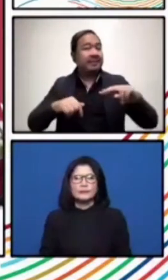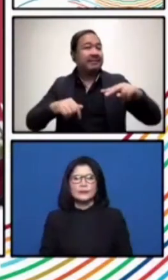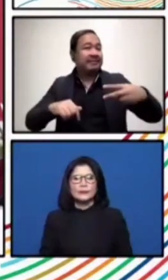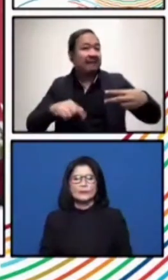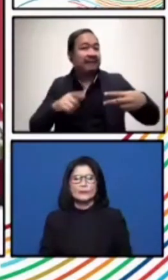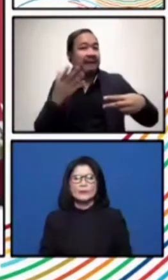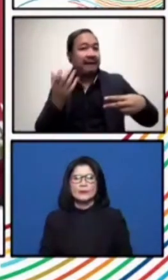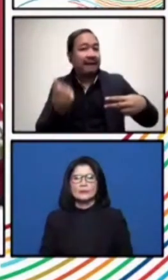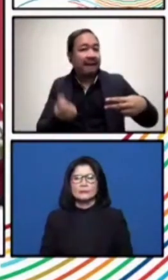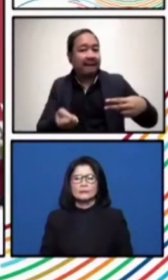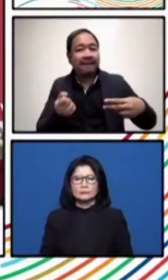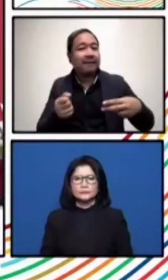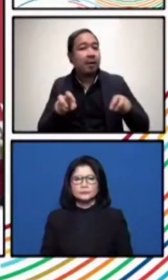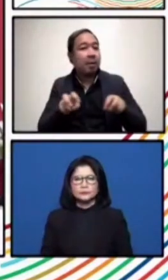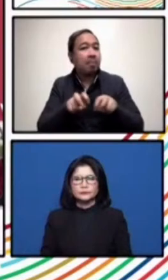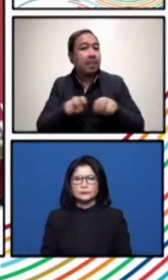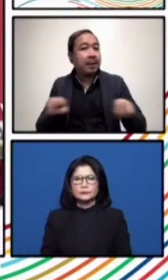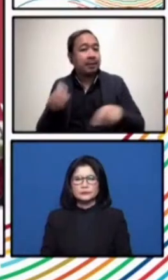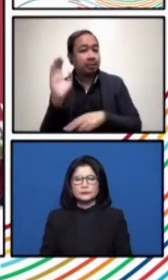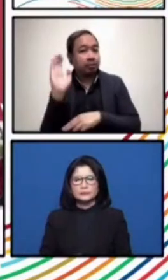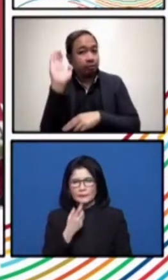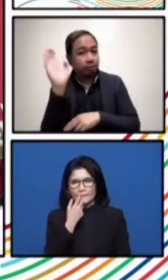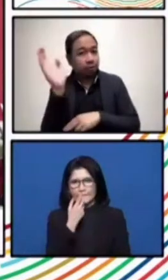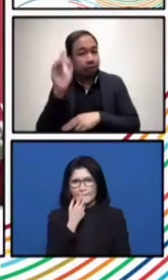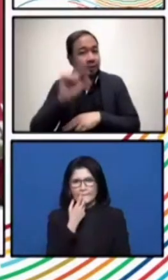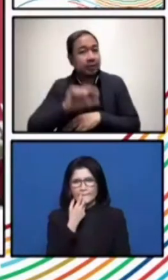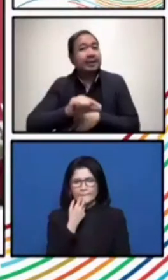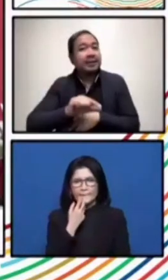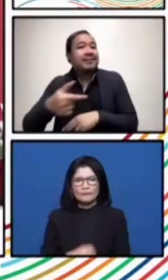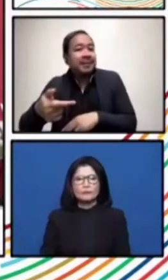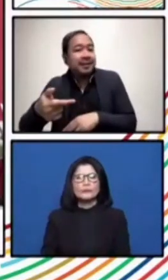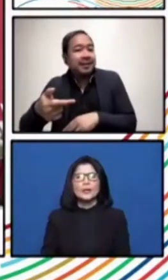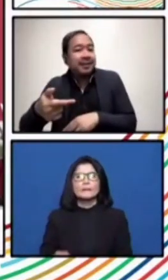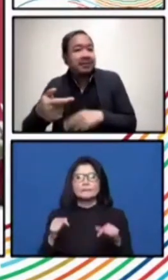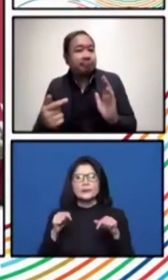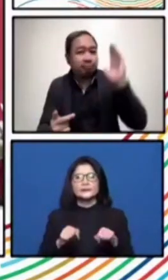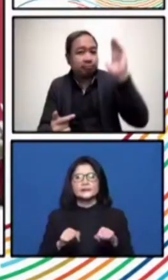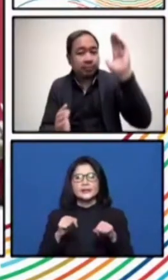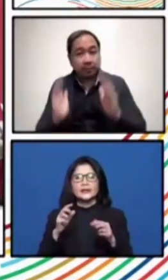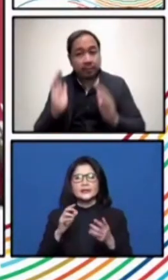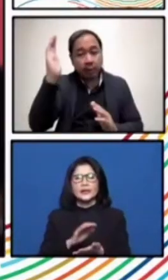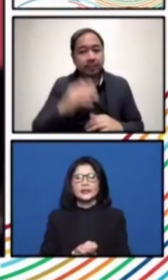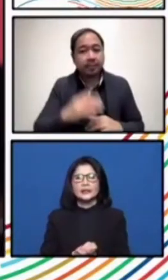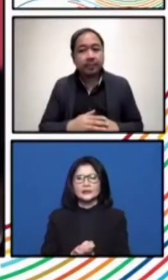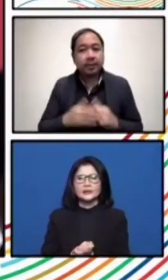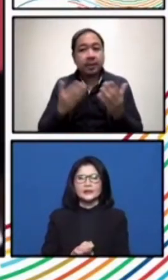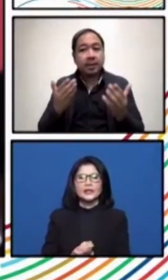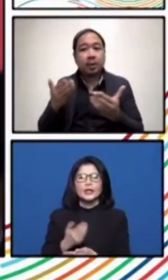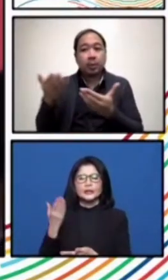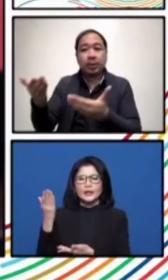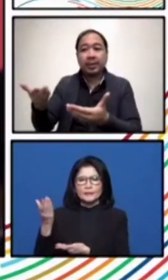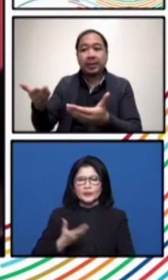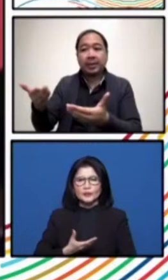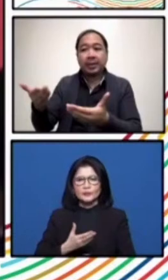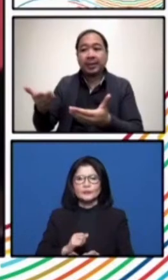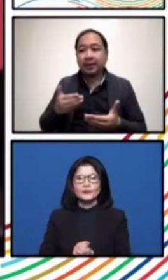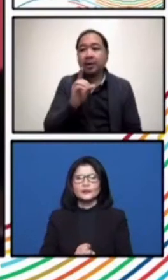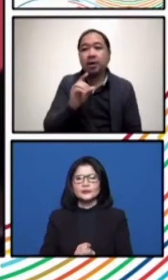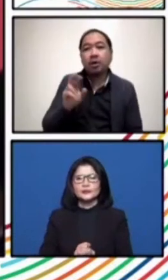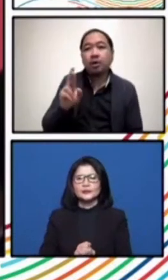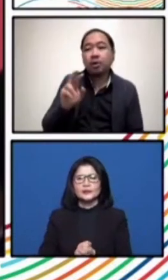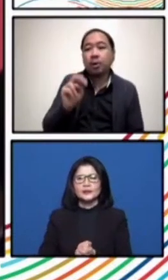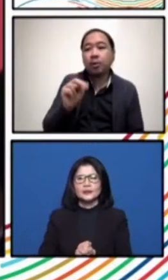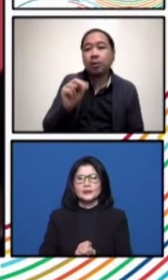followed by interventions from the floor I now have the pleasure to invite Dr Nuka professor of